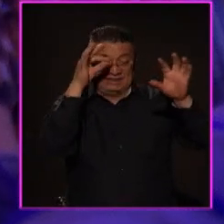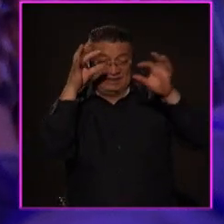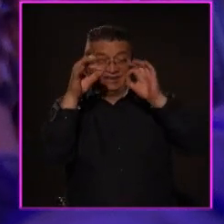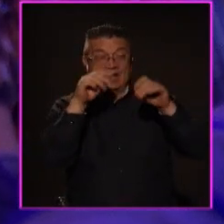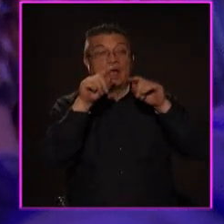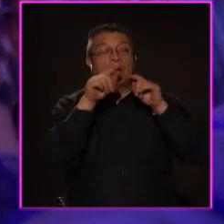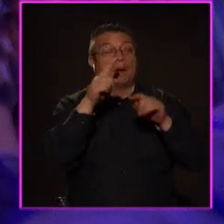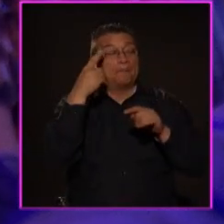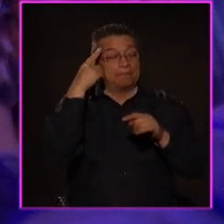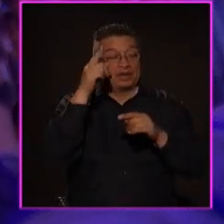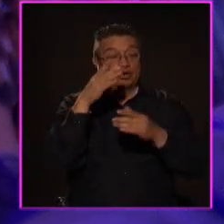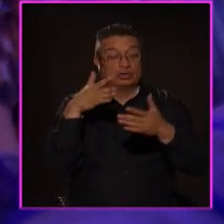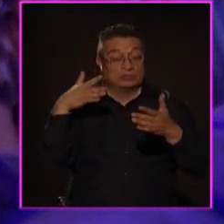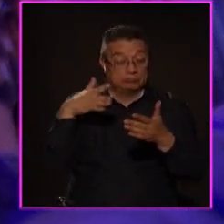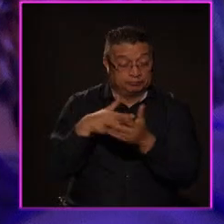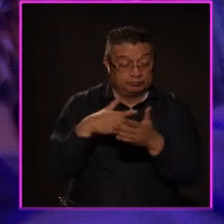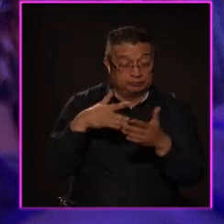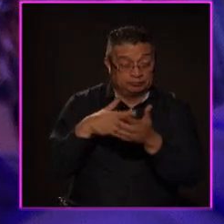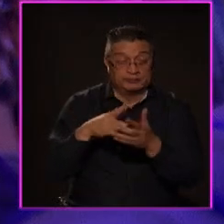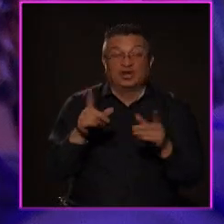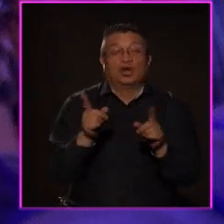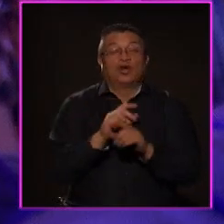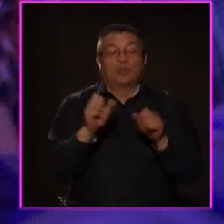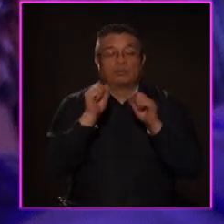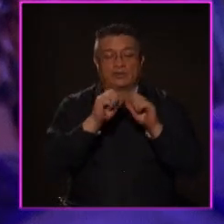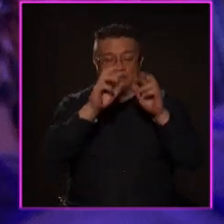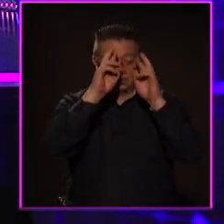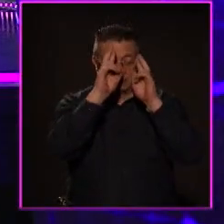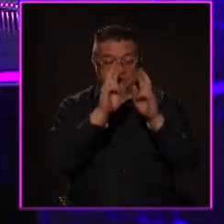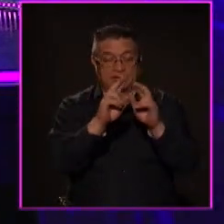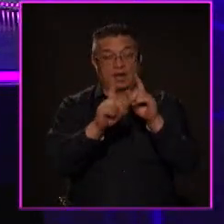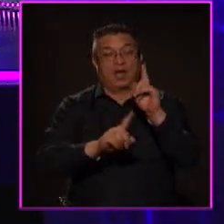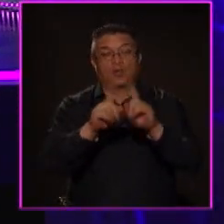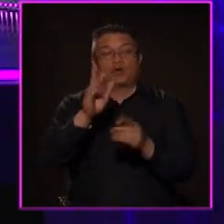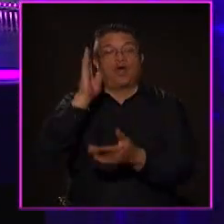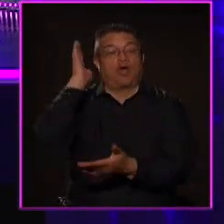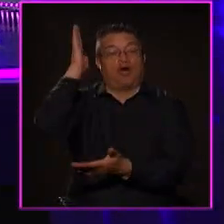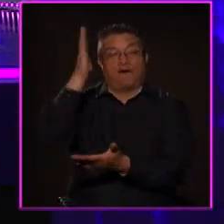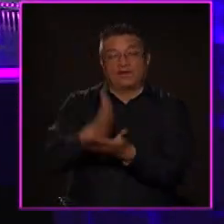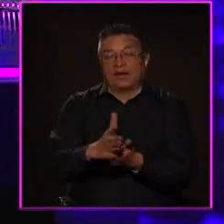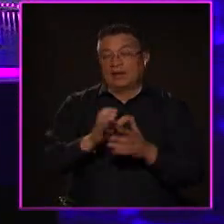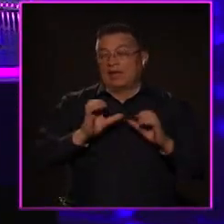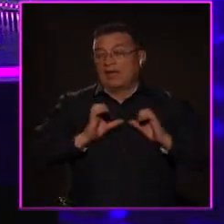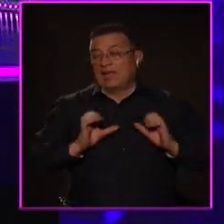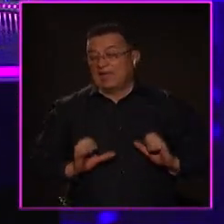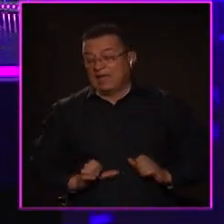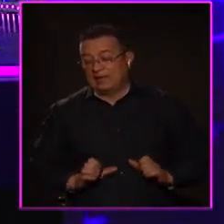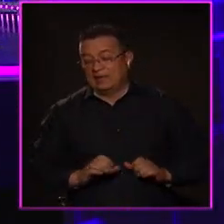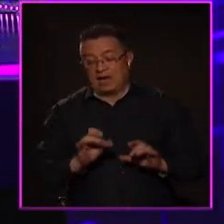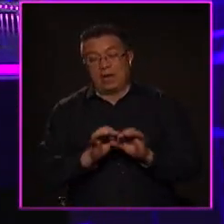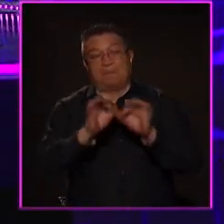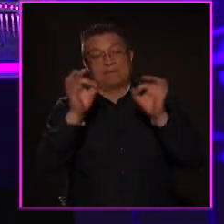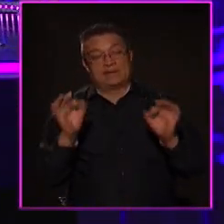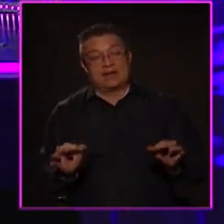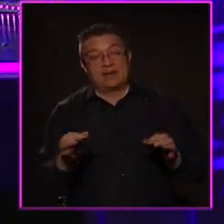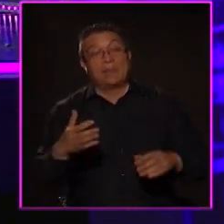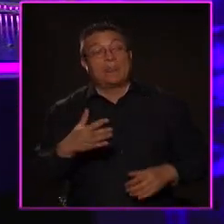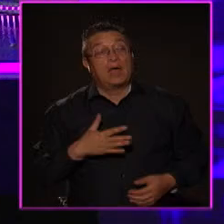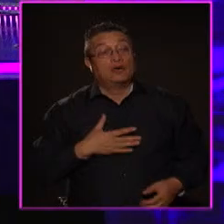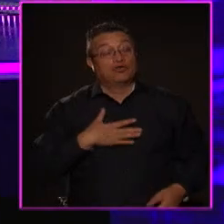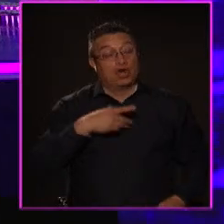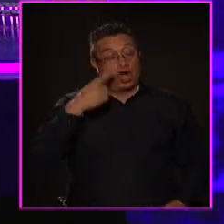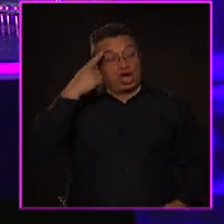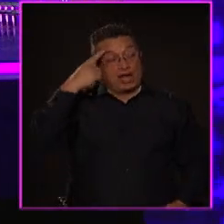respect specific ethical and legal obligations. So now I think that we're at the phase where we have to move